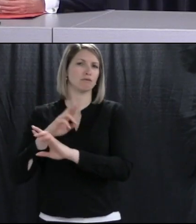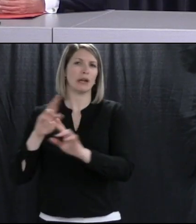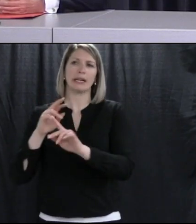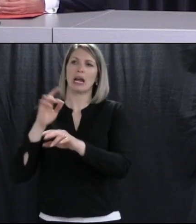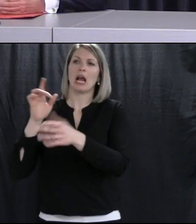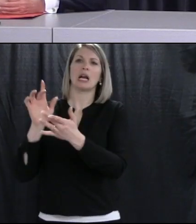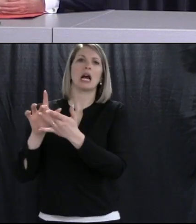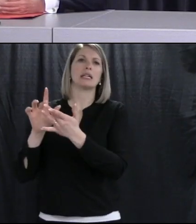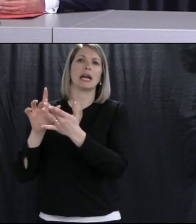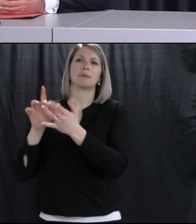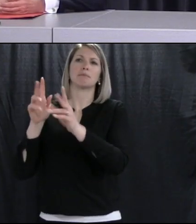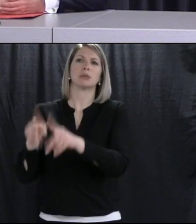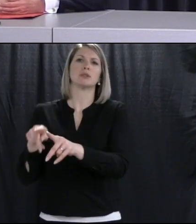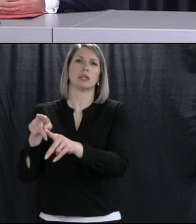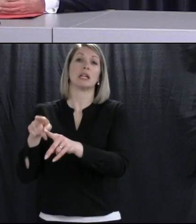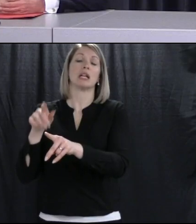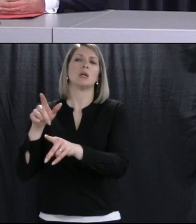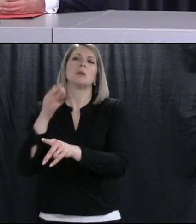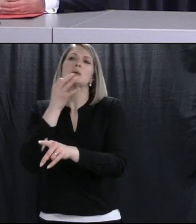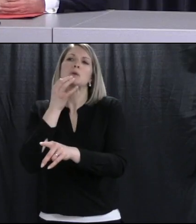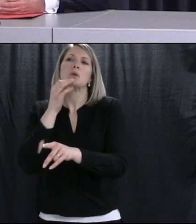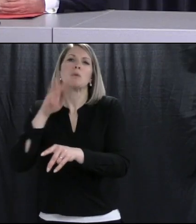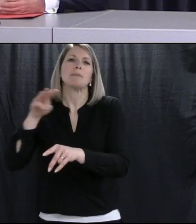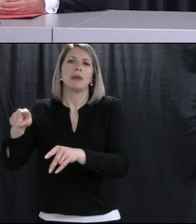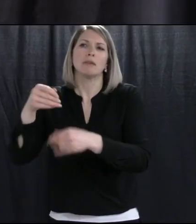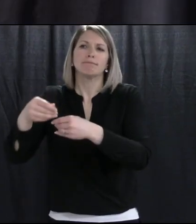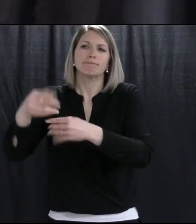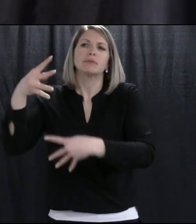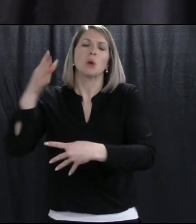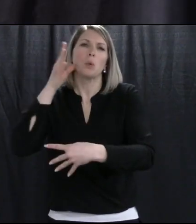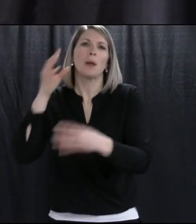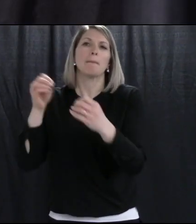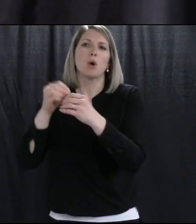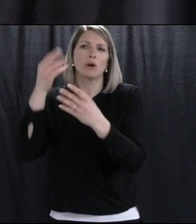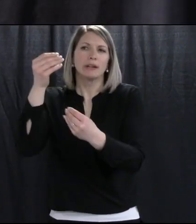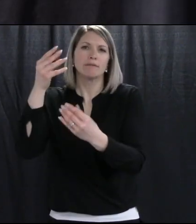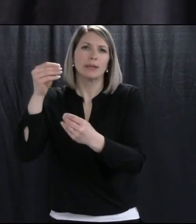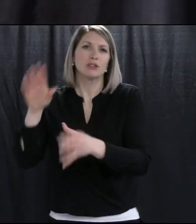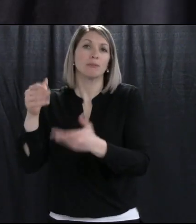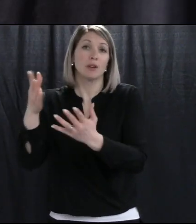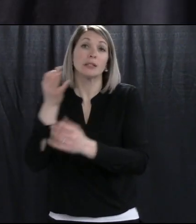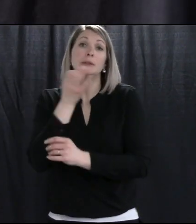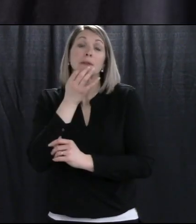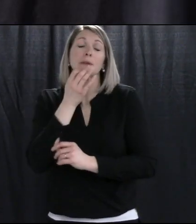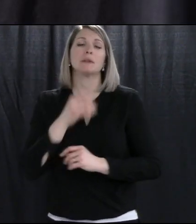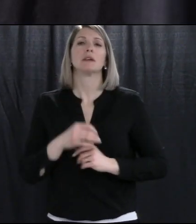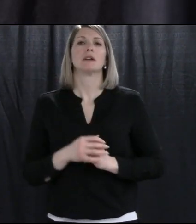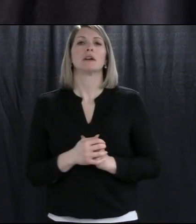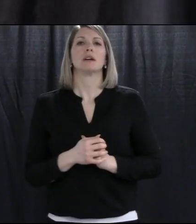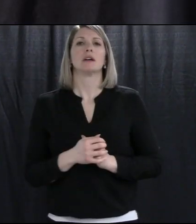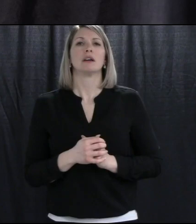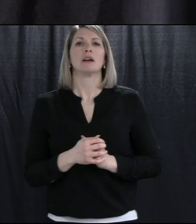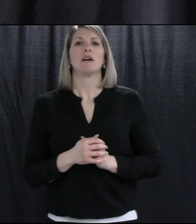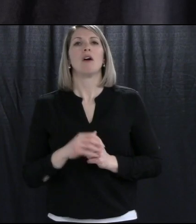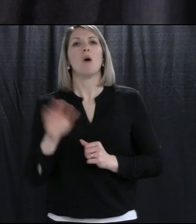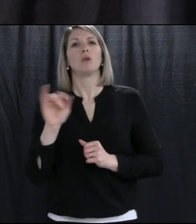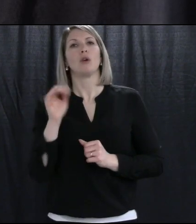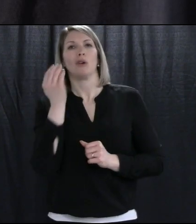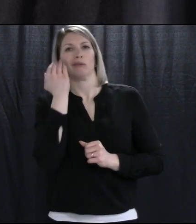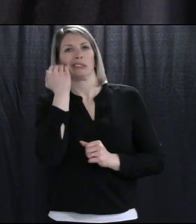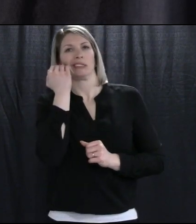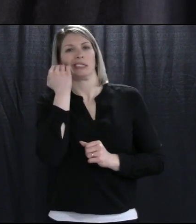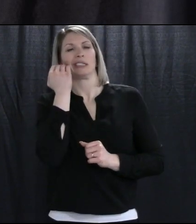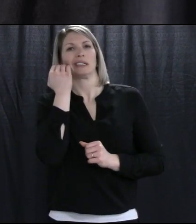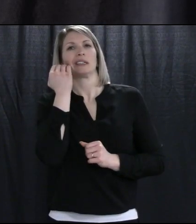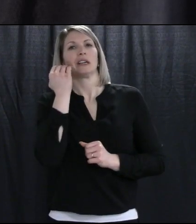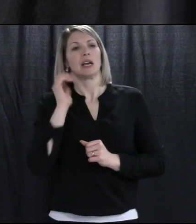will pop up and require populating with some specific details. A lot of the until recently, a lot of the